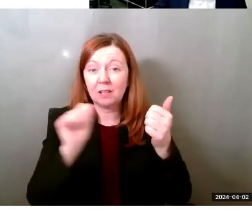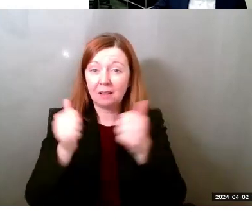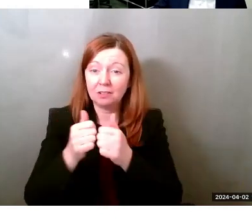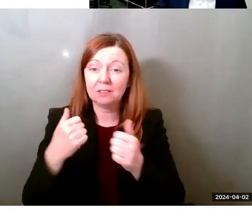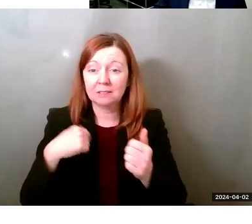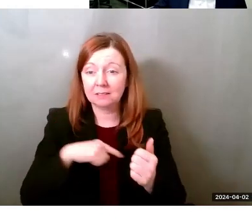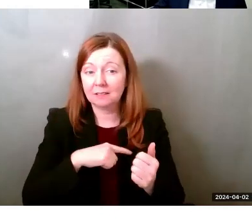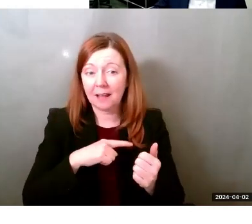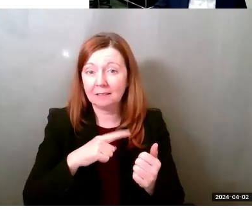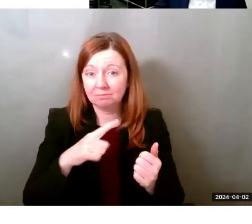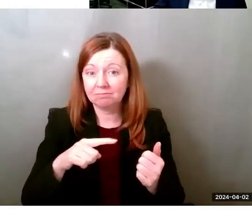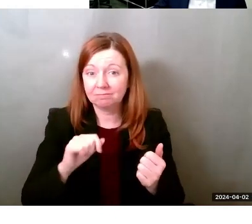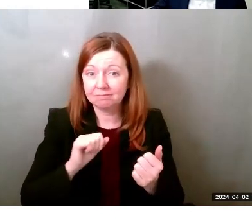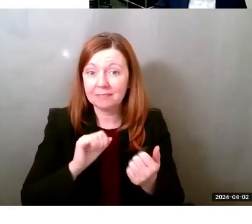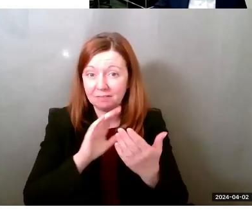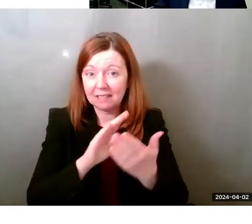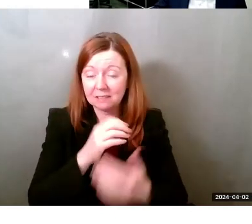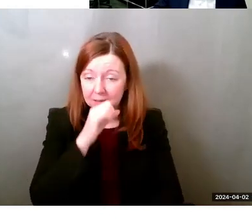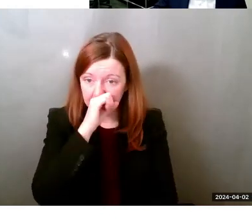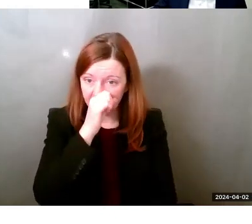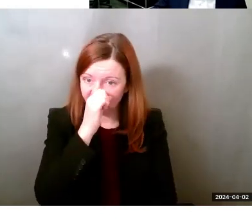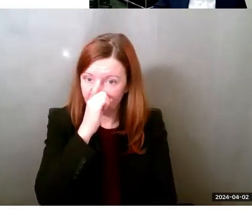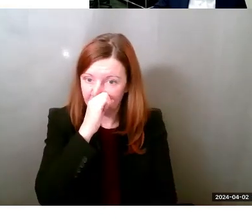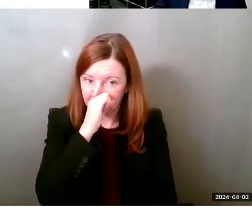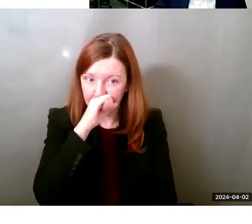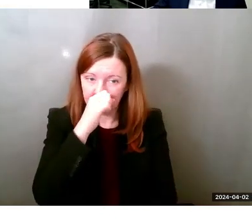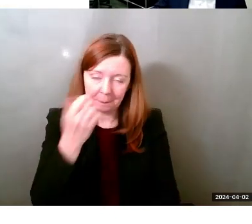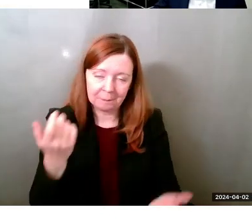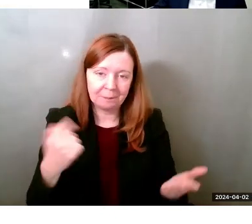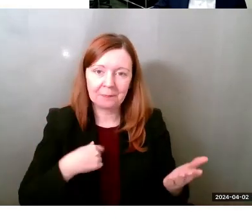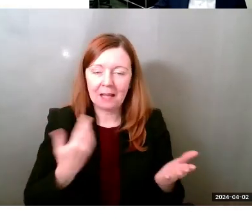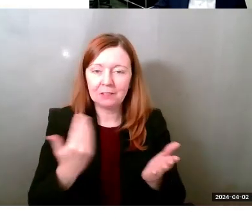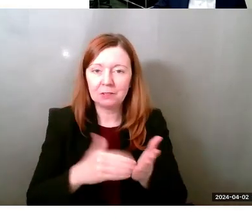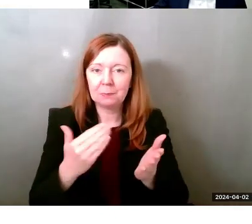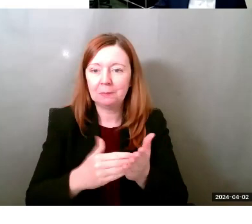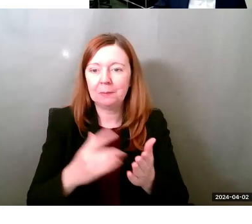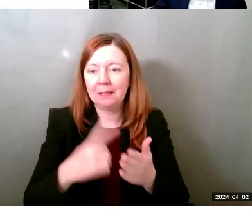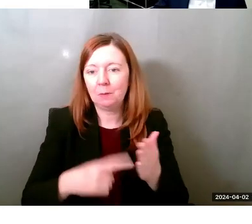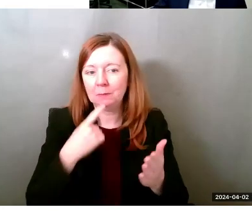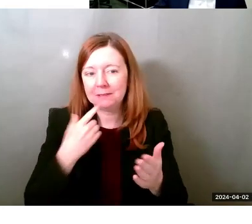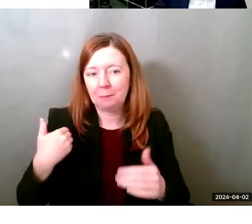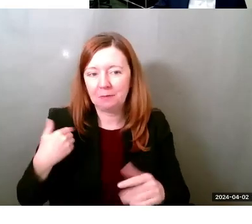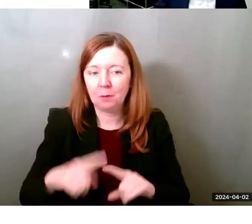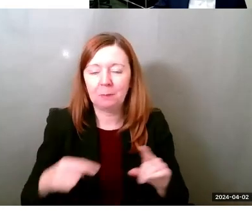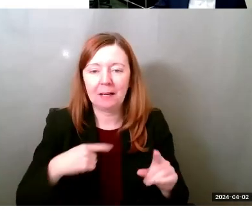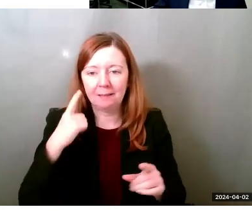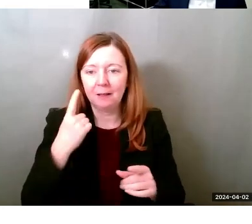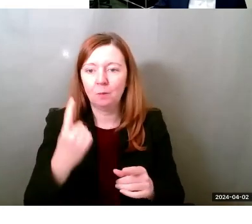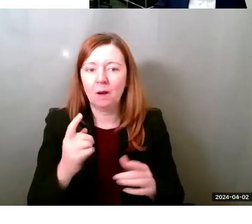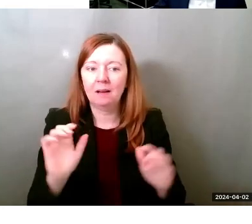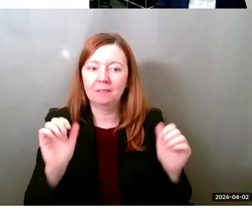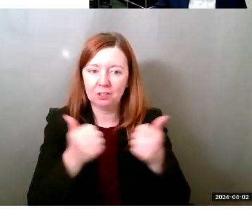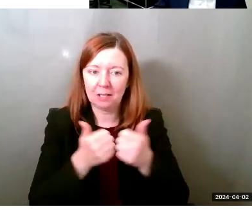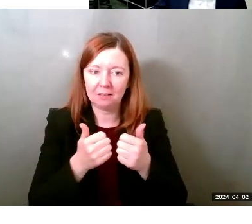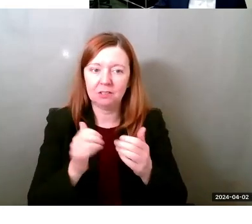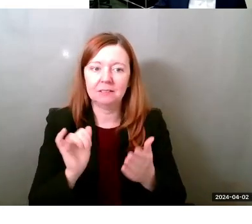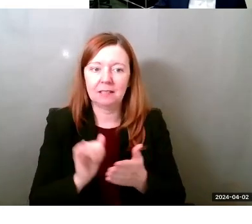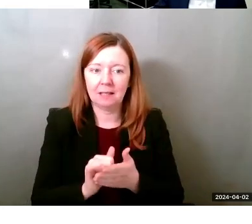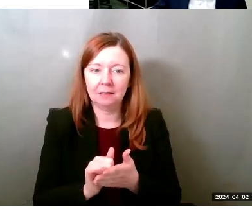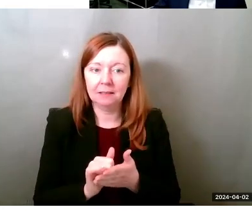faces. And I'll just be repeating what has been said earlier, but I think one of the challenges